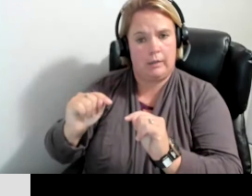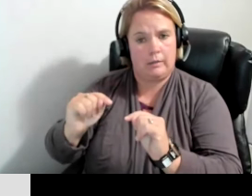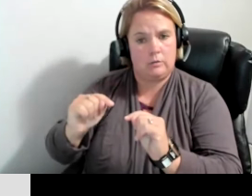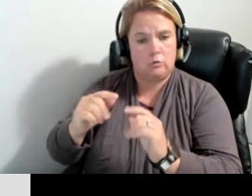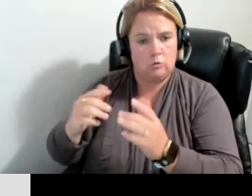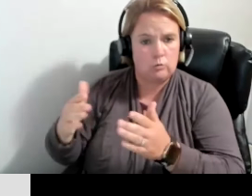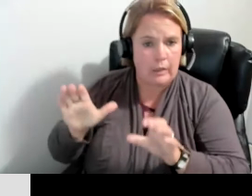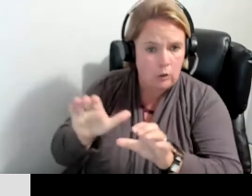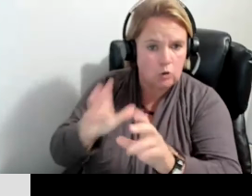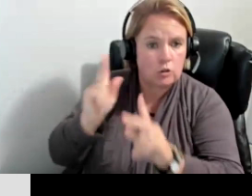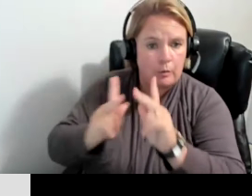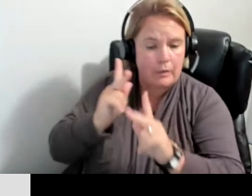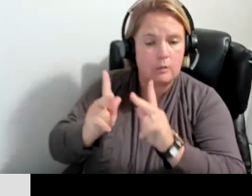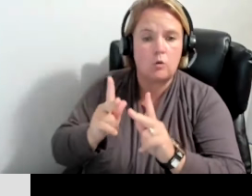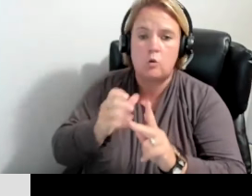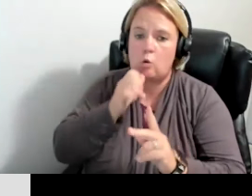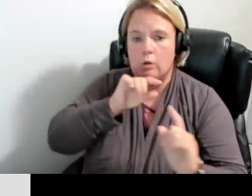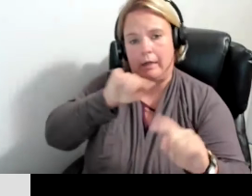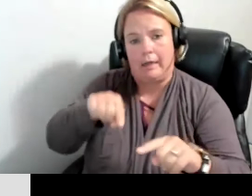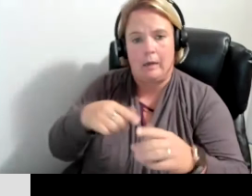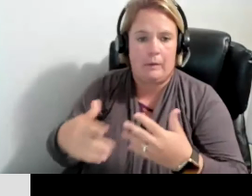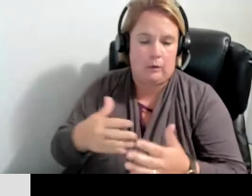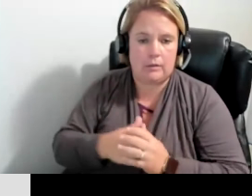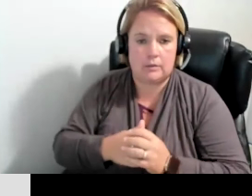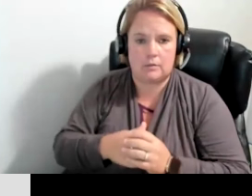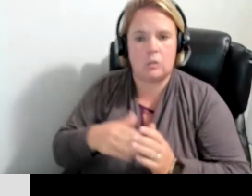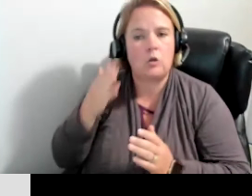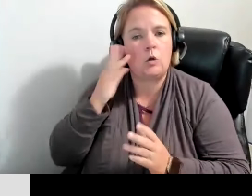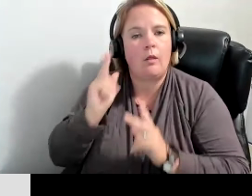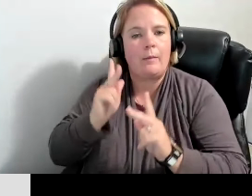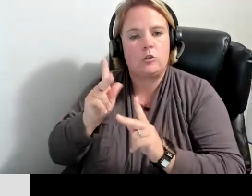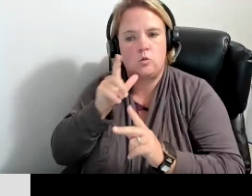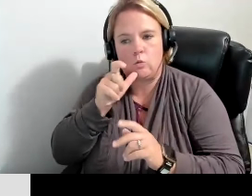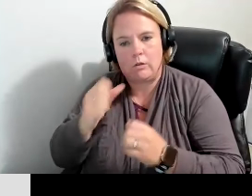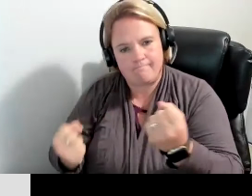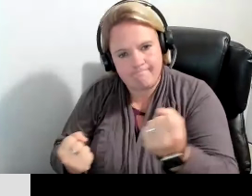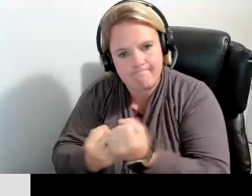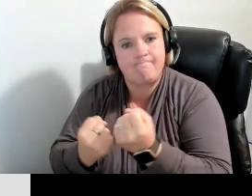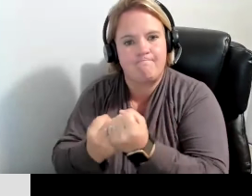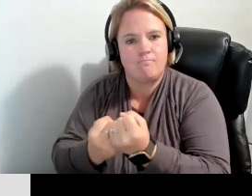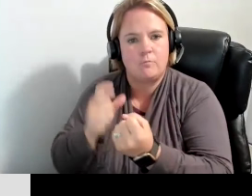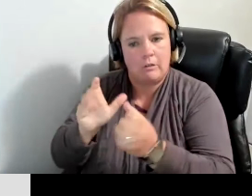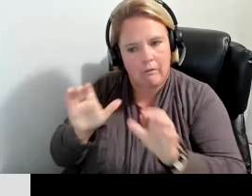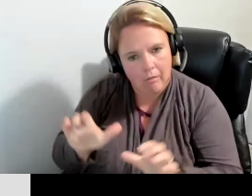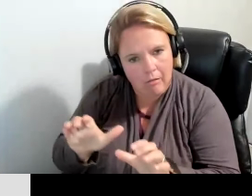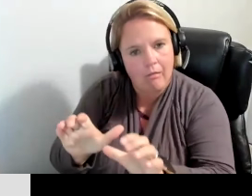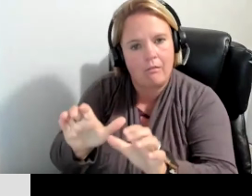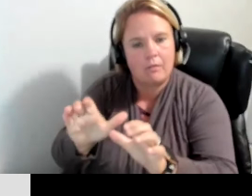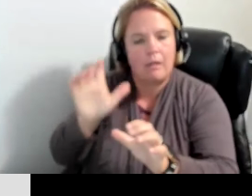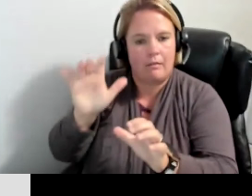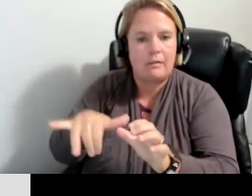That's that person who needs that extra nudge. I know we all know that person that needs that nudge. And a lot of times, sometimes we're thinking about